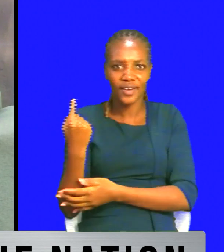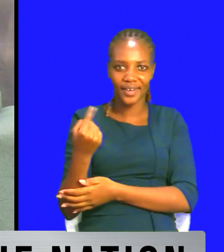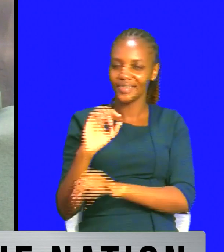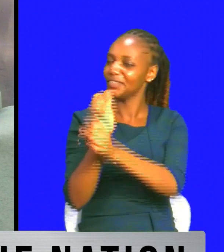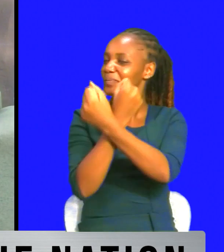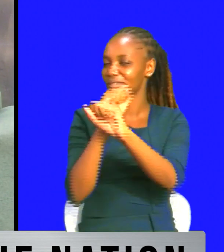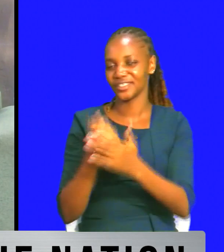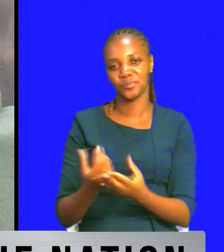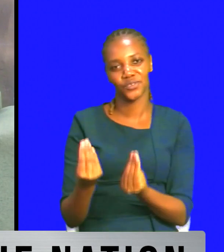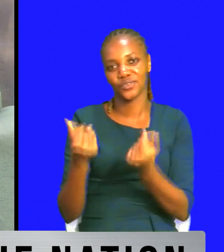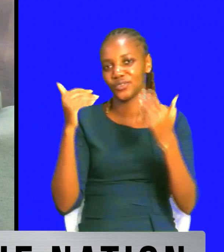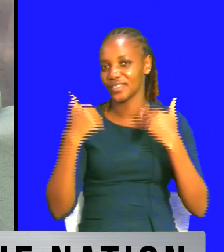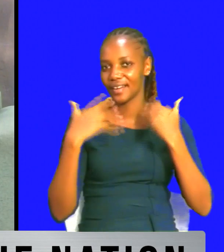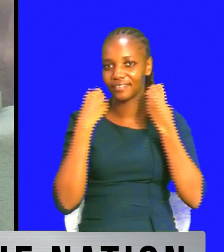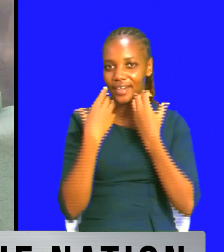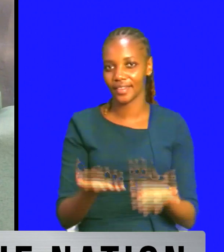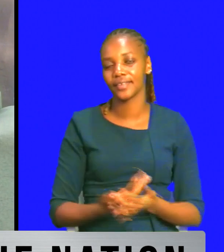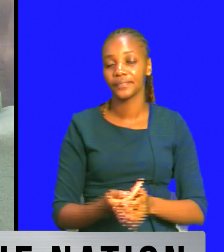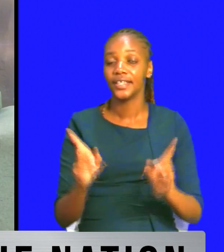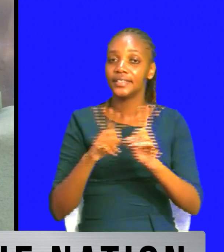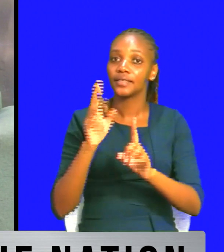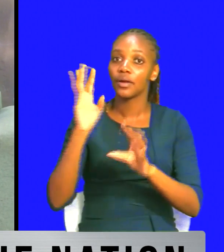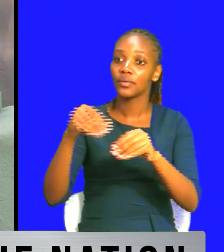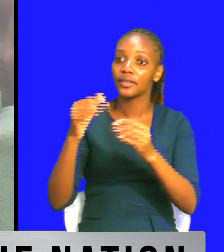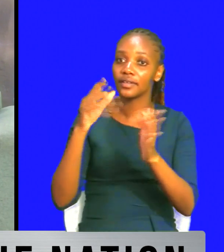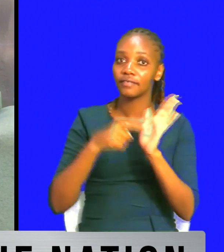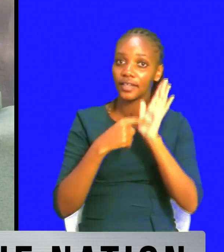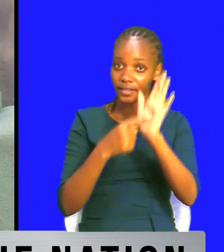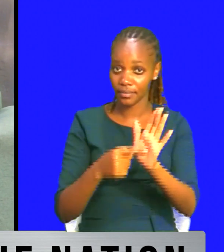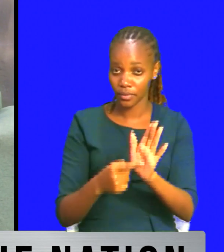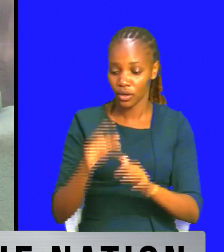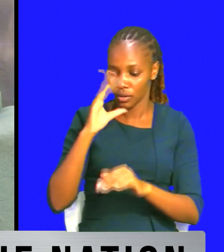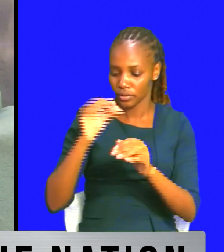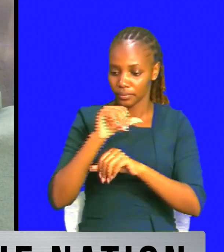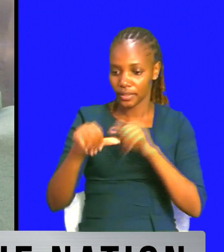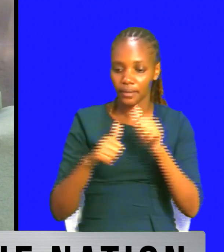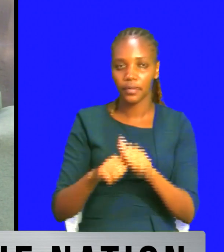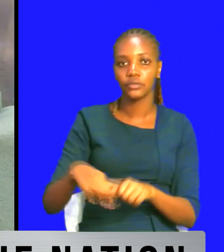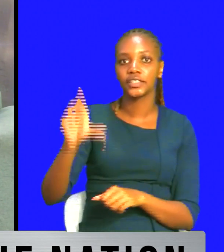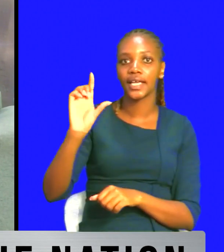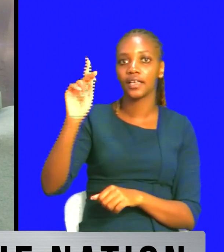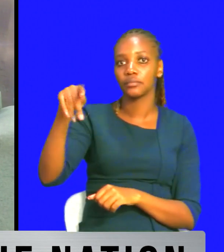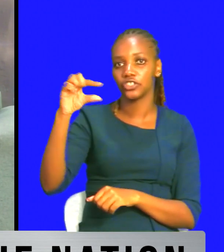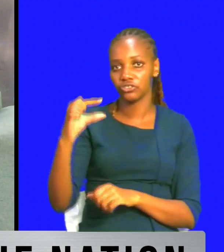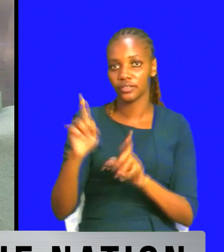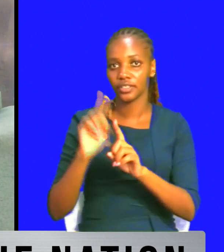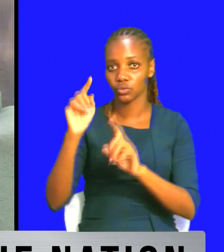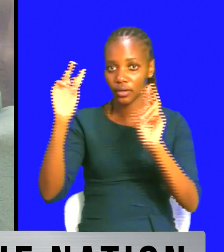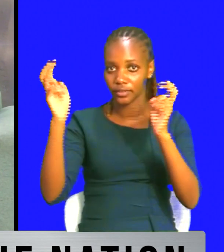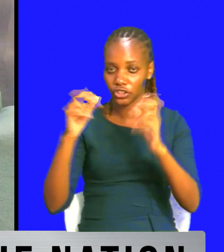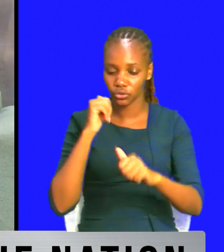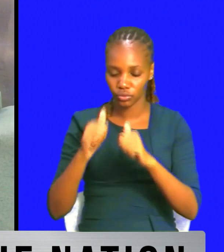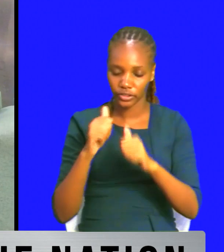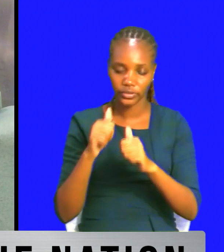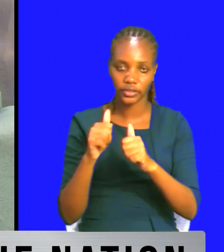give us out this thing. And I'll give you an example. We talked about LPG as one of the issues that has been